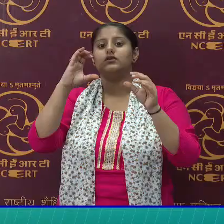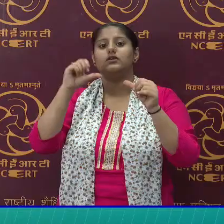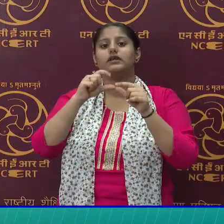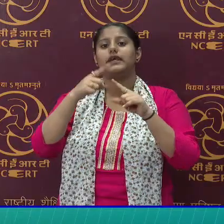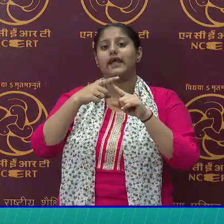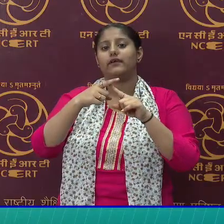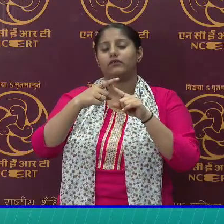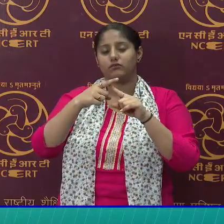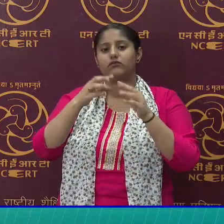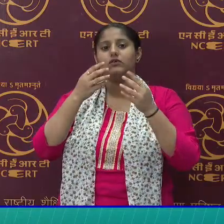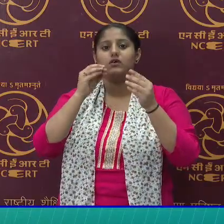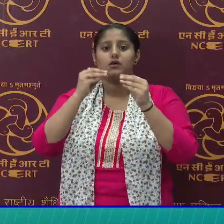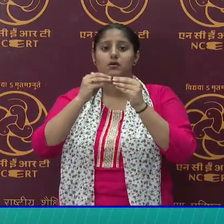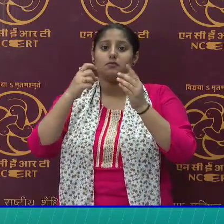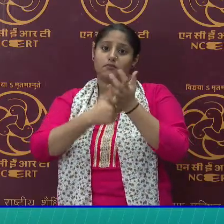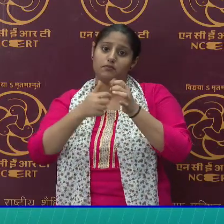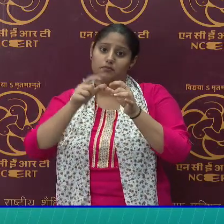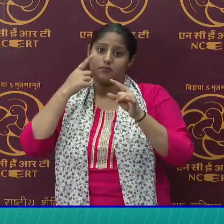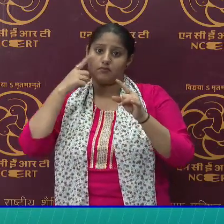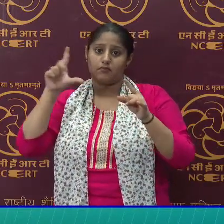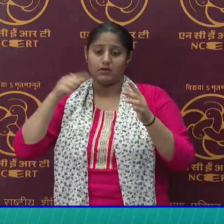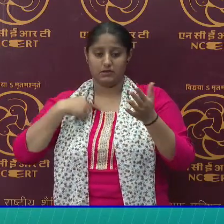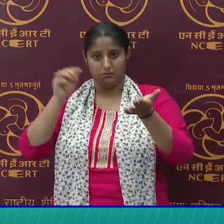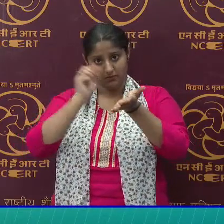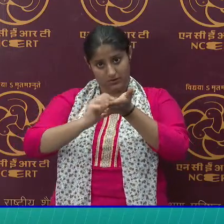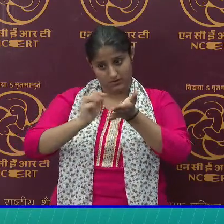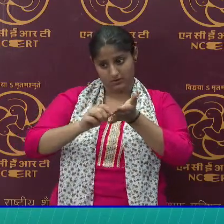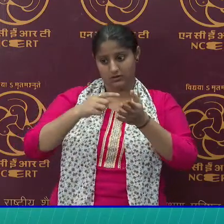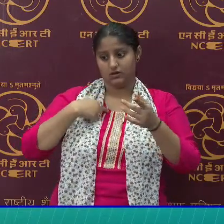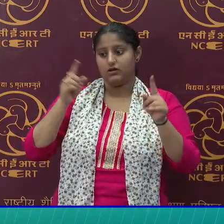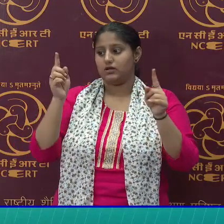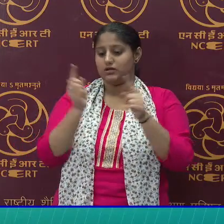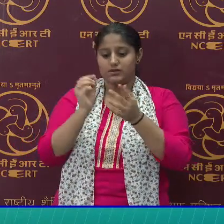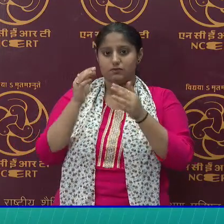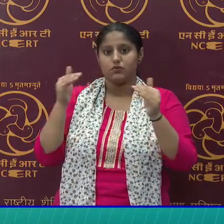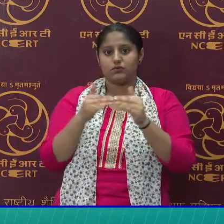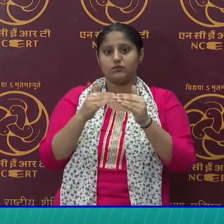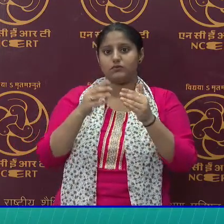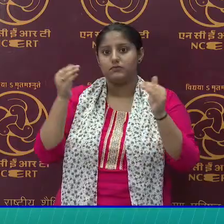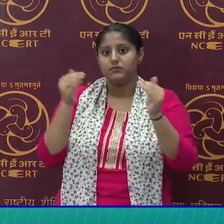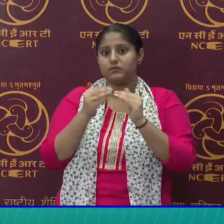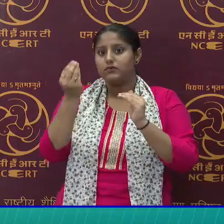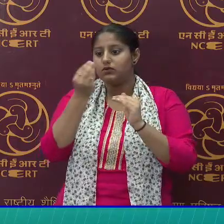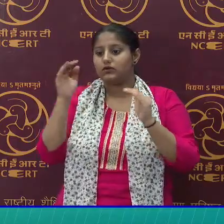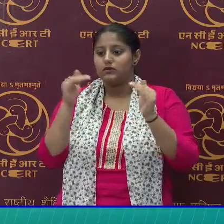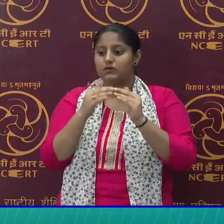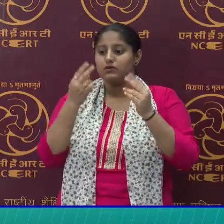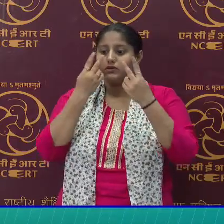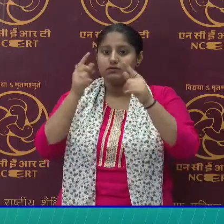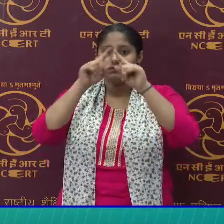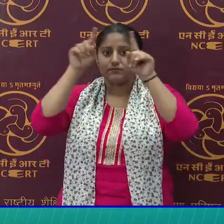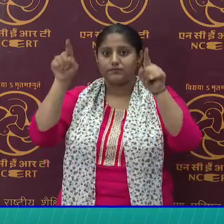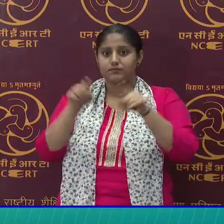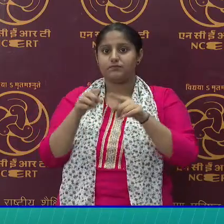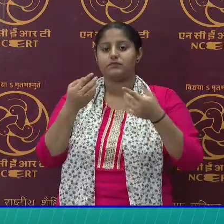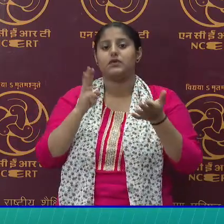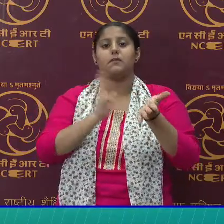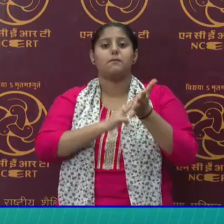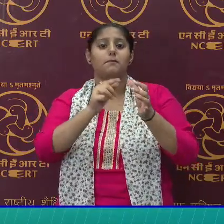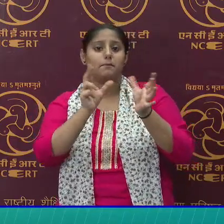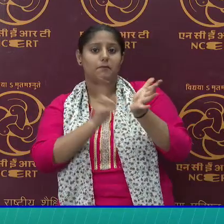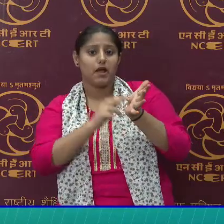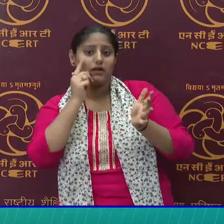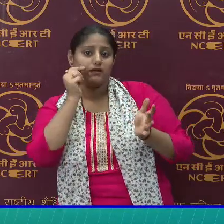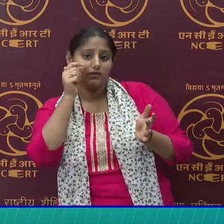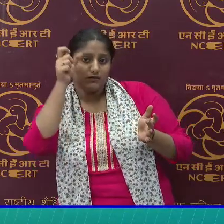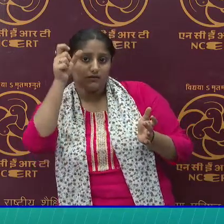in Braille. Right. We have given a small introduction about the Braille alphabet, and here how to write man and